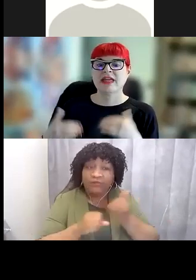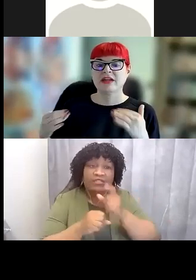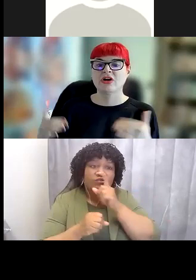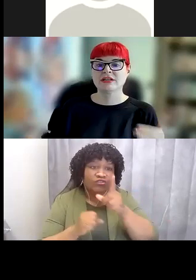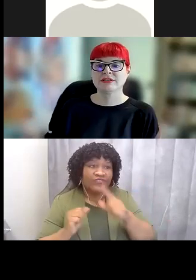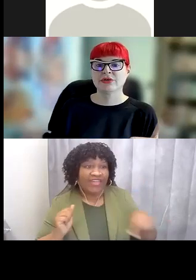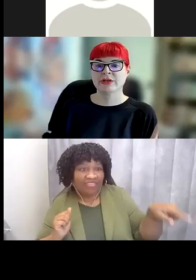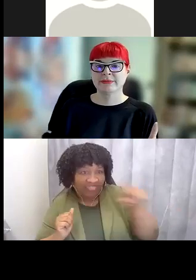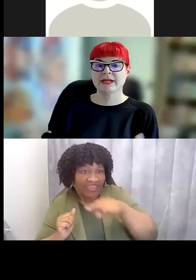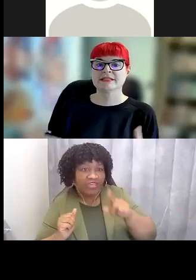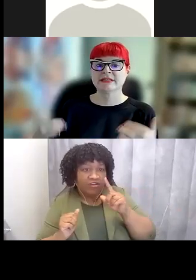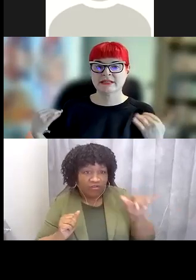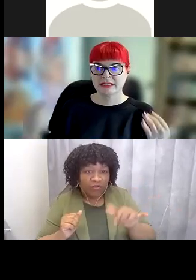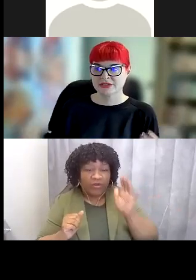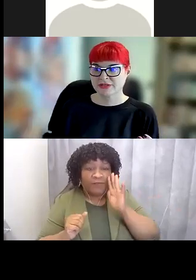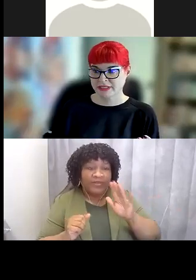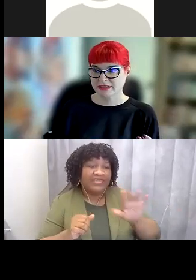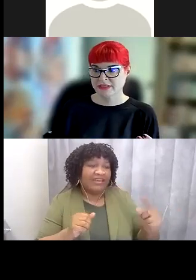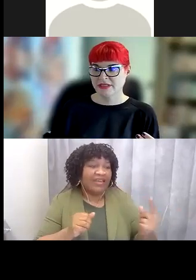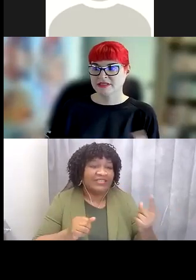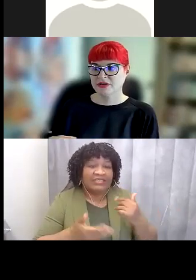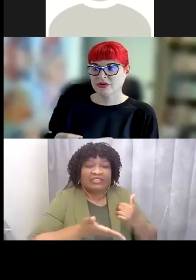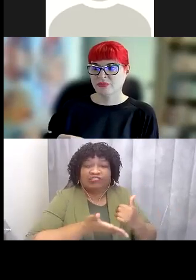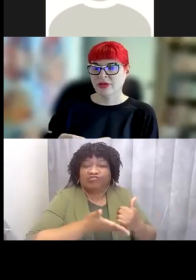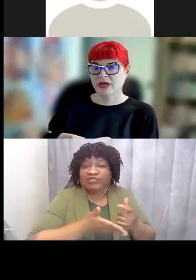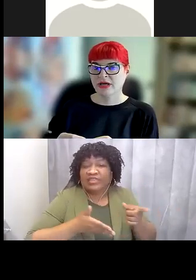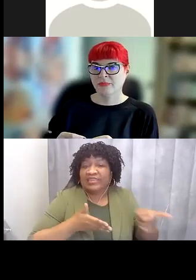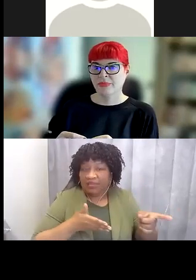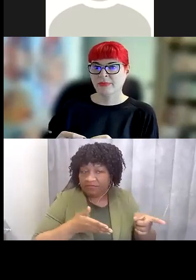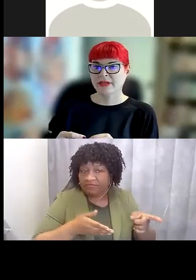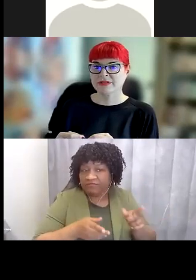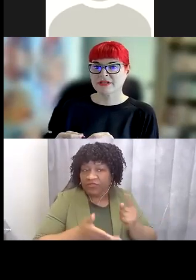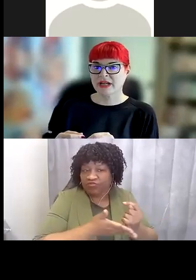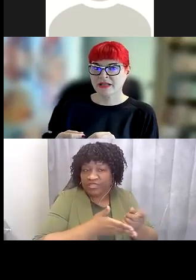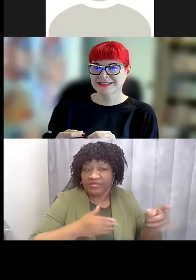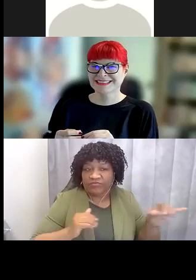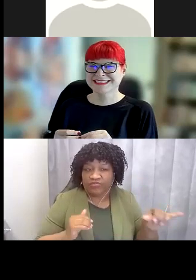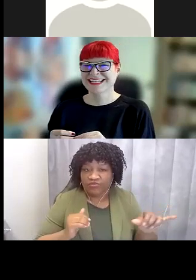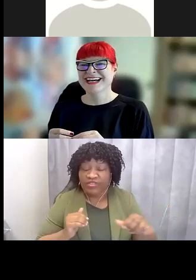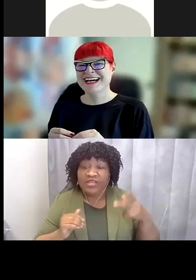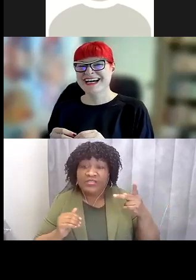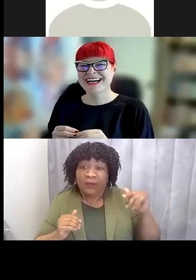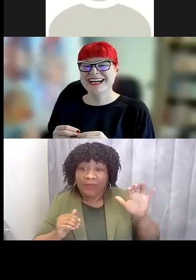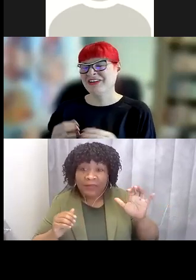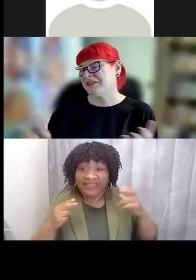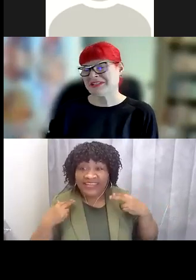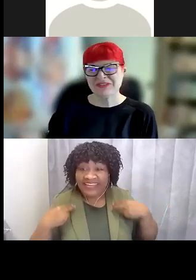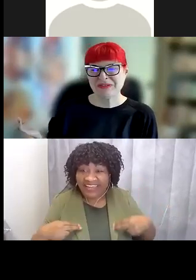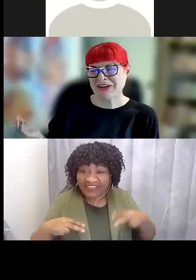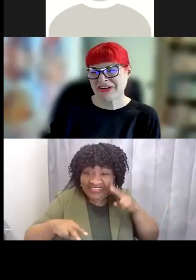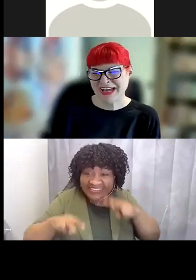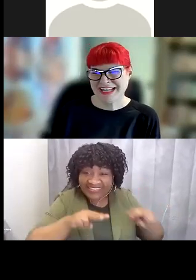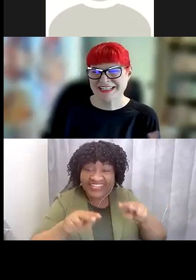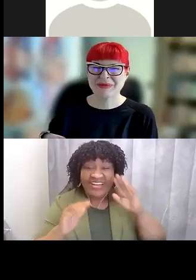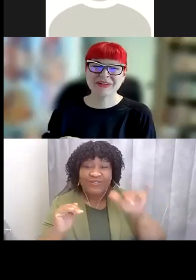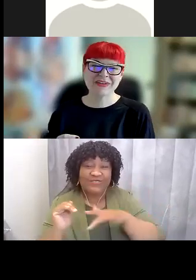that they are also going to be isolated and treated. So public health is on it. I don't know if that makes you feel